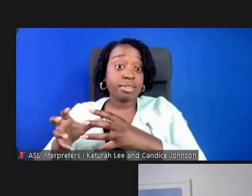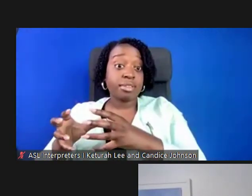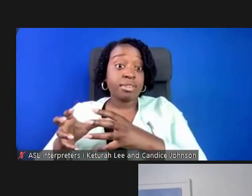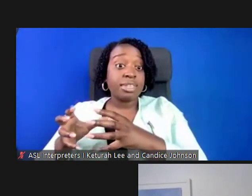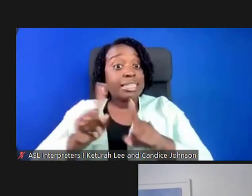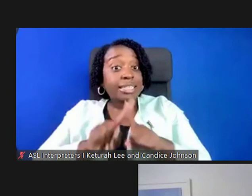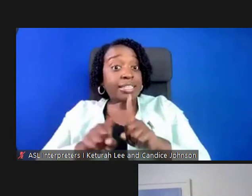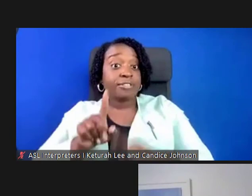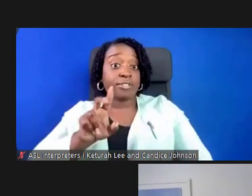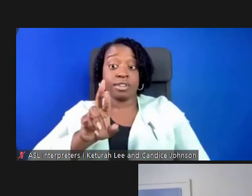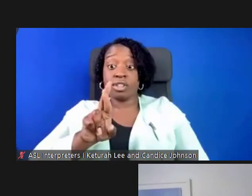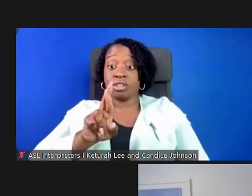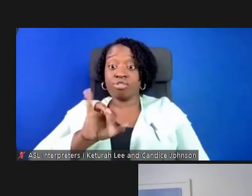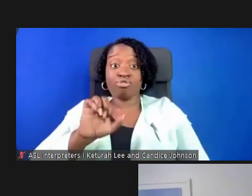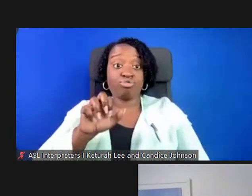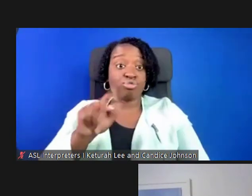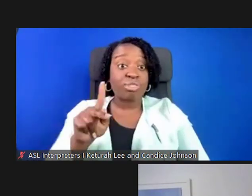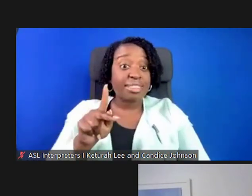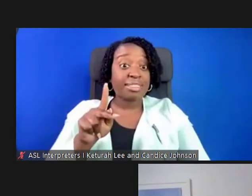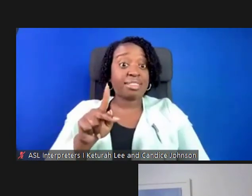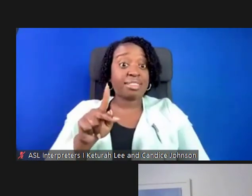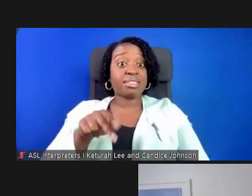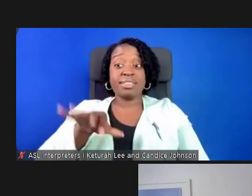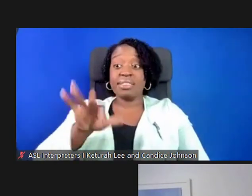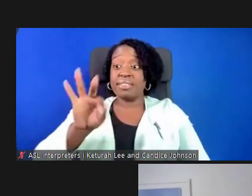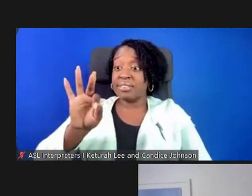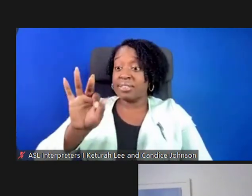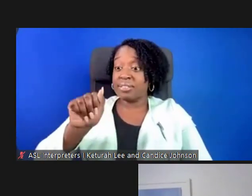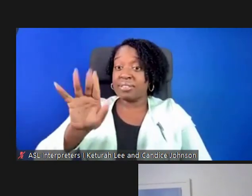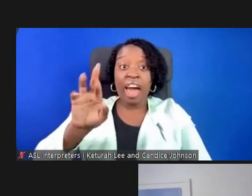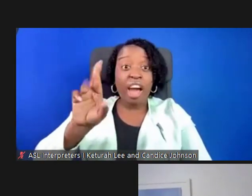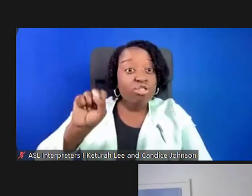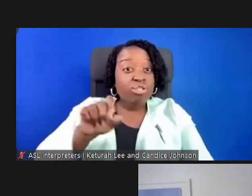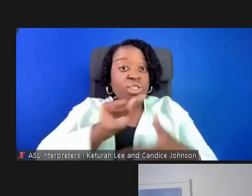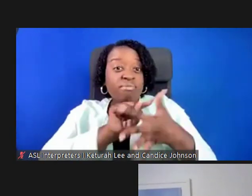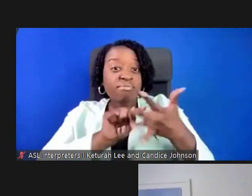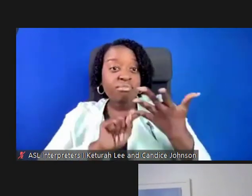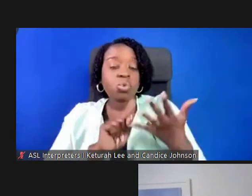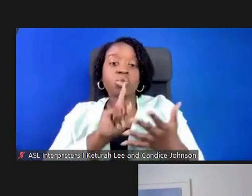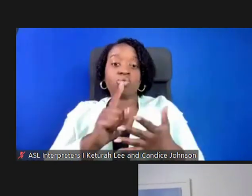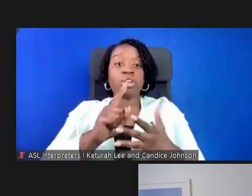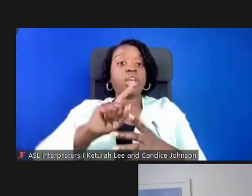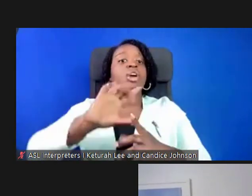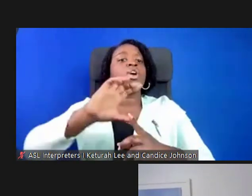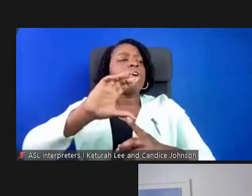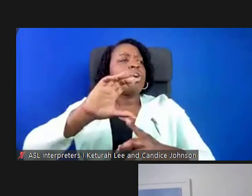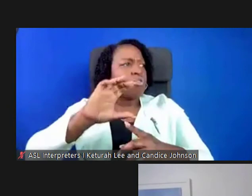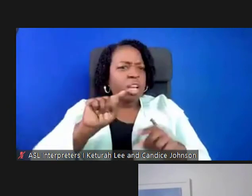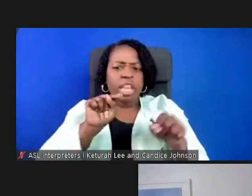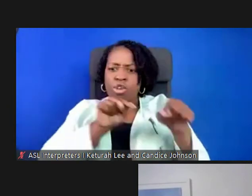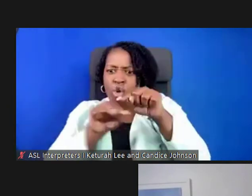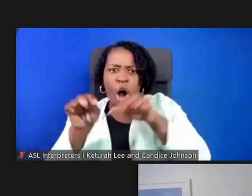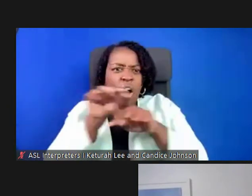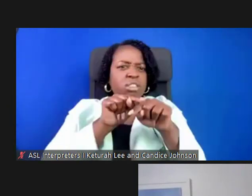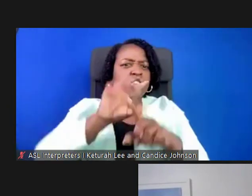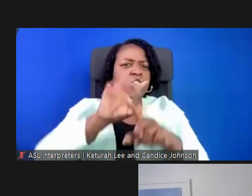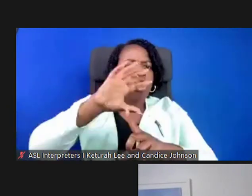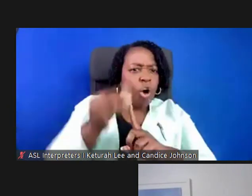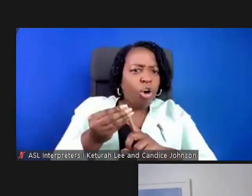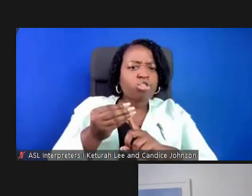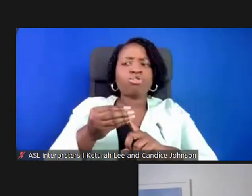to elevate and fund cross-cultural adaptations. I know there's a great one that's happened